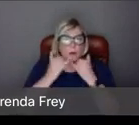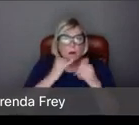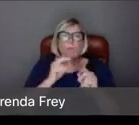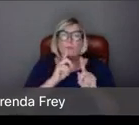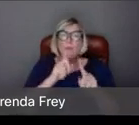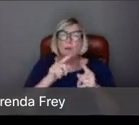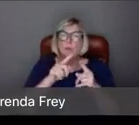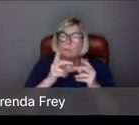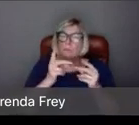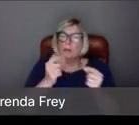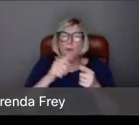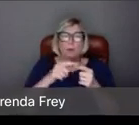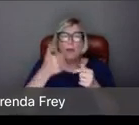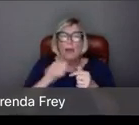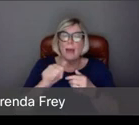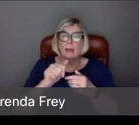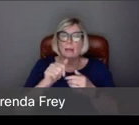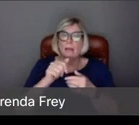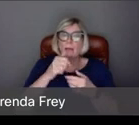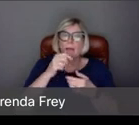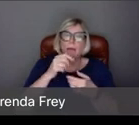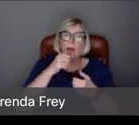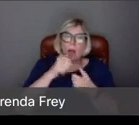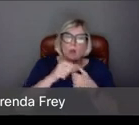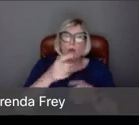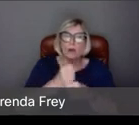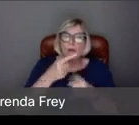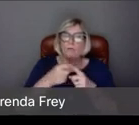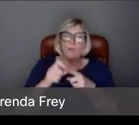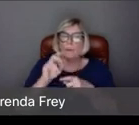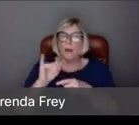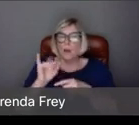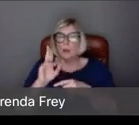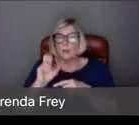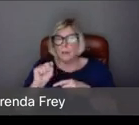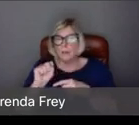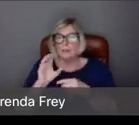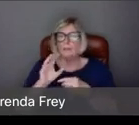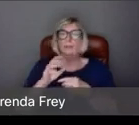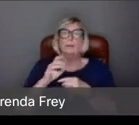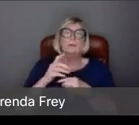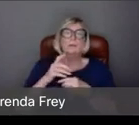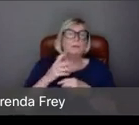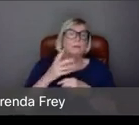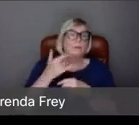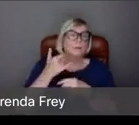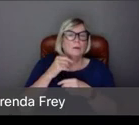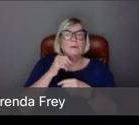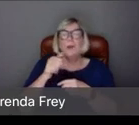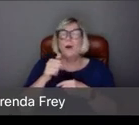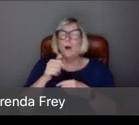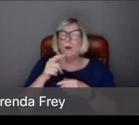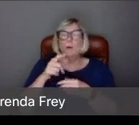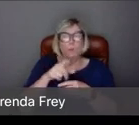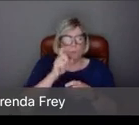written notice or verified notice from the IRS. Do not, you call them on your own by the phone number that you find, not by